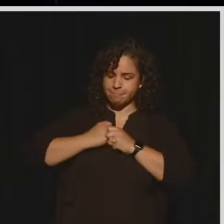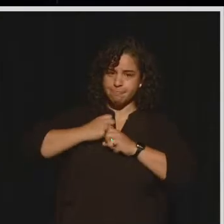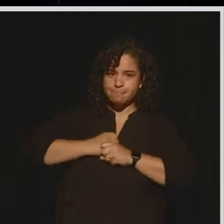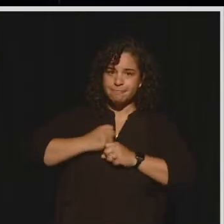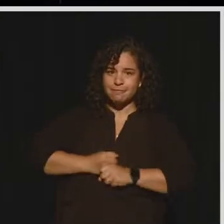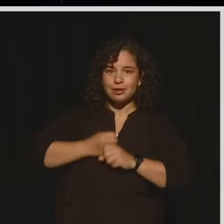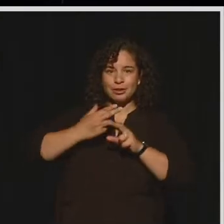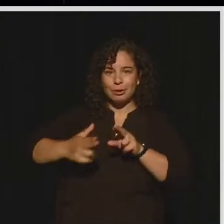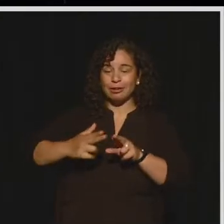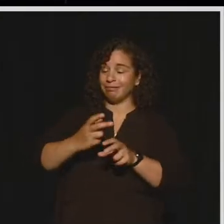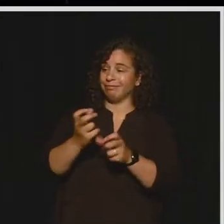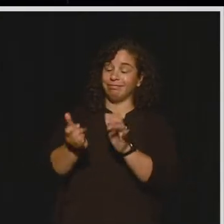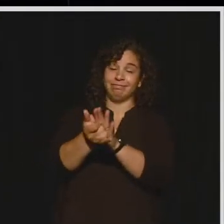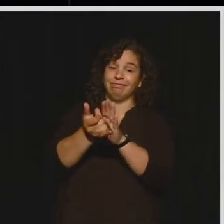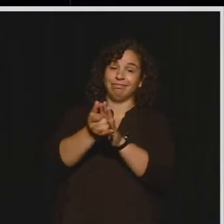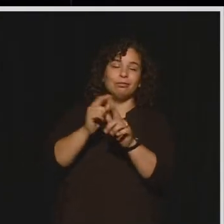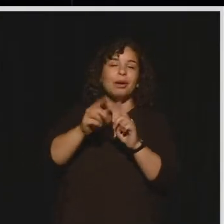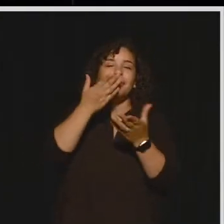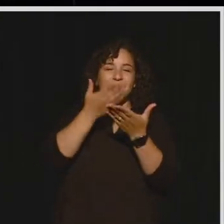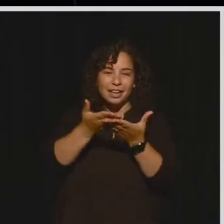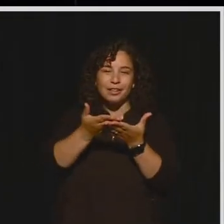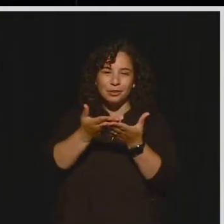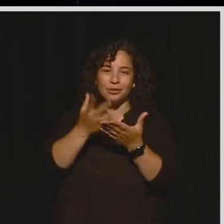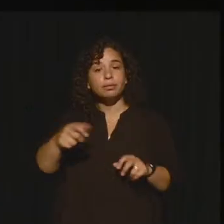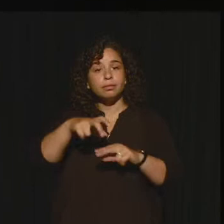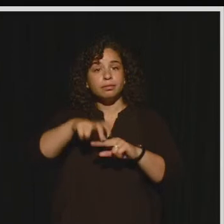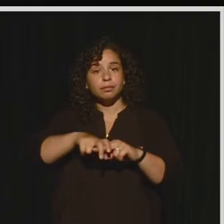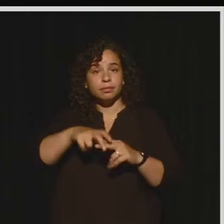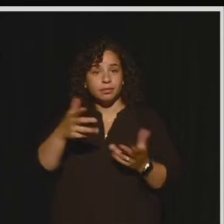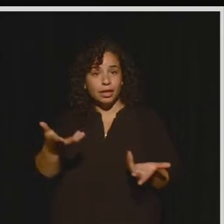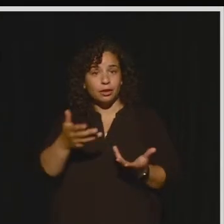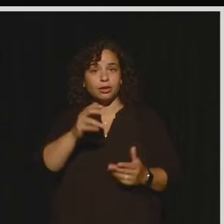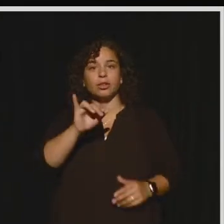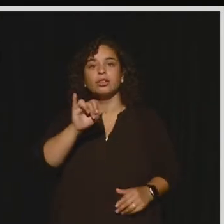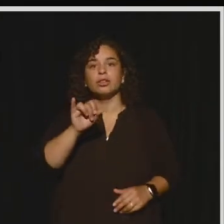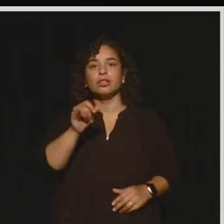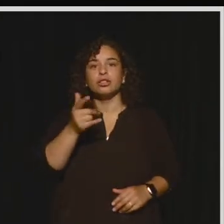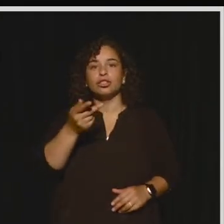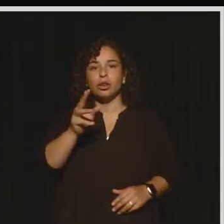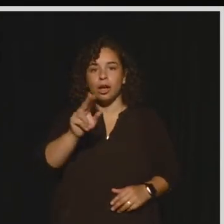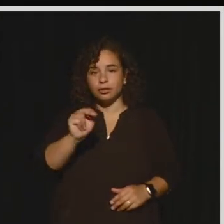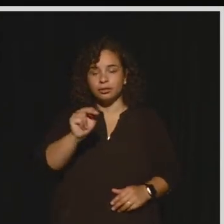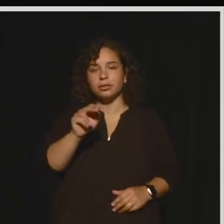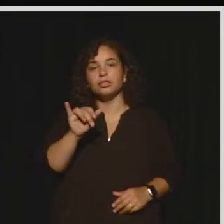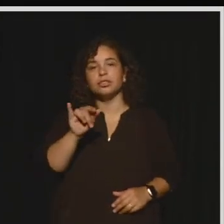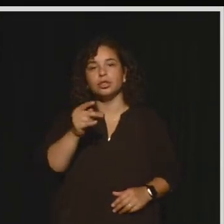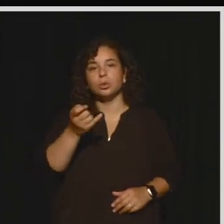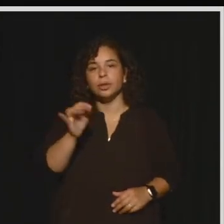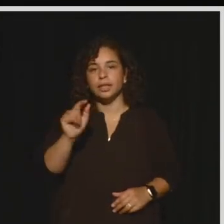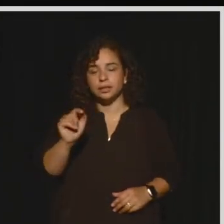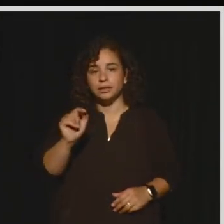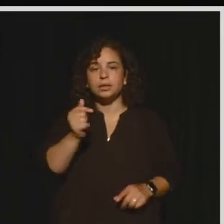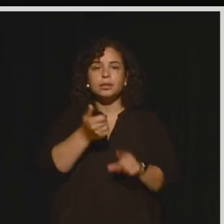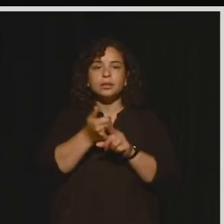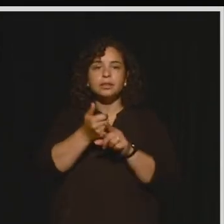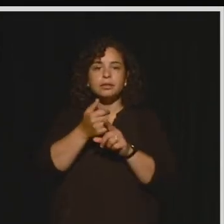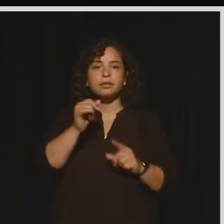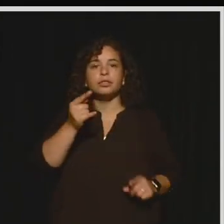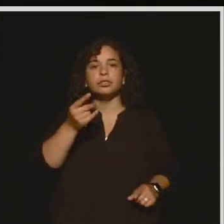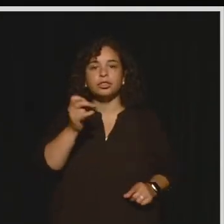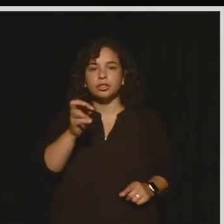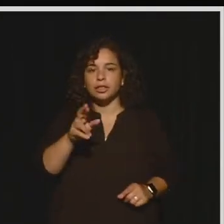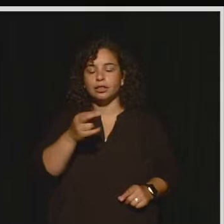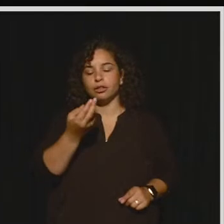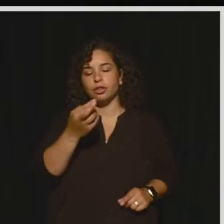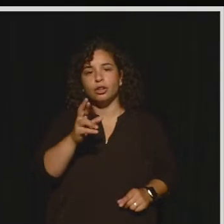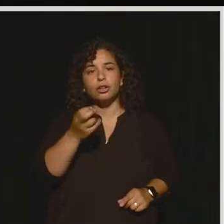a few moments, but thank you for doing that for us, Kona. Shawn Ewing uses the pronouns she, her, hers, and is the former president